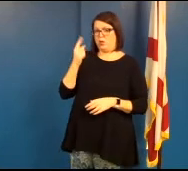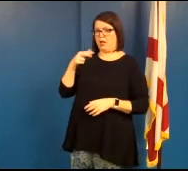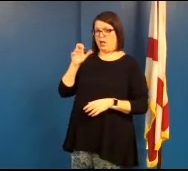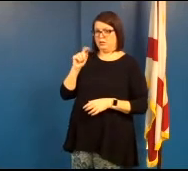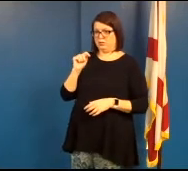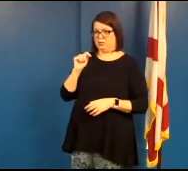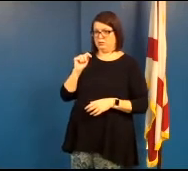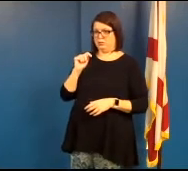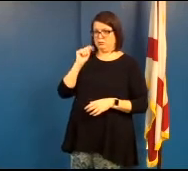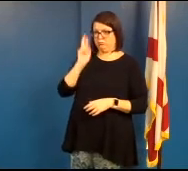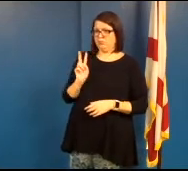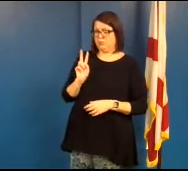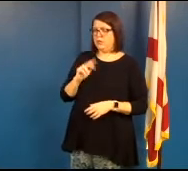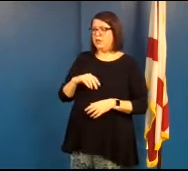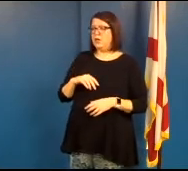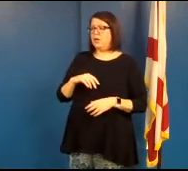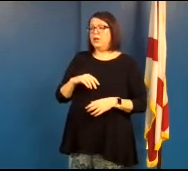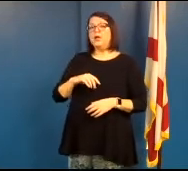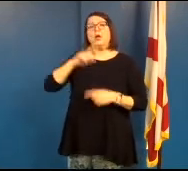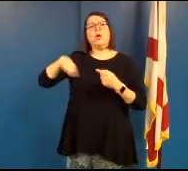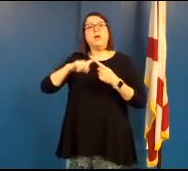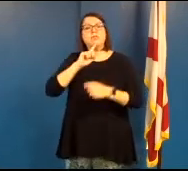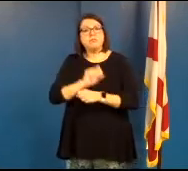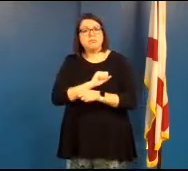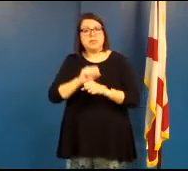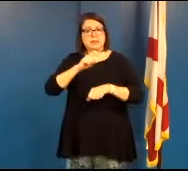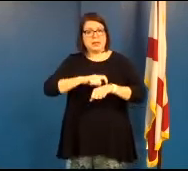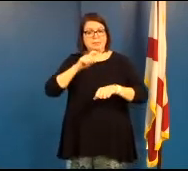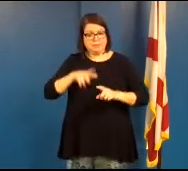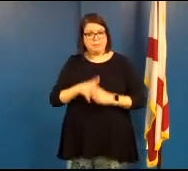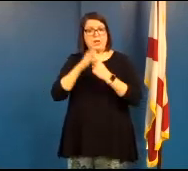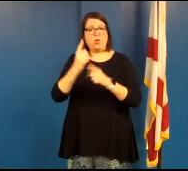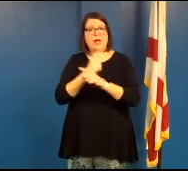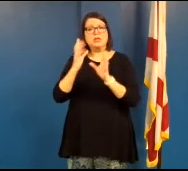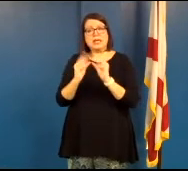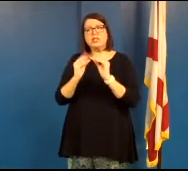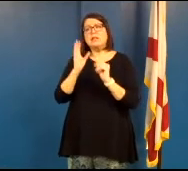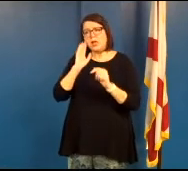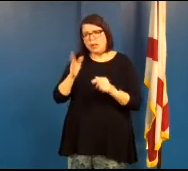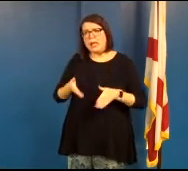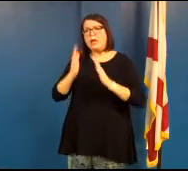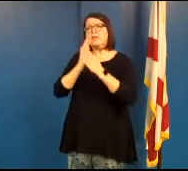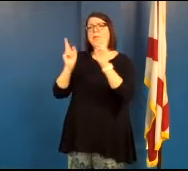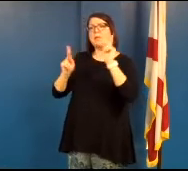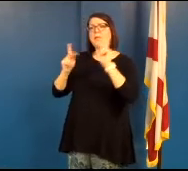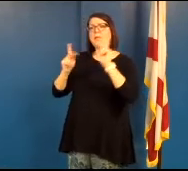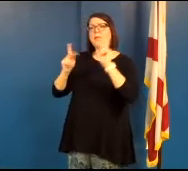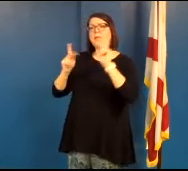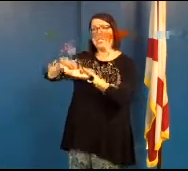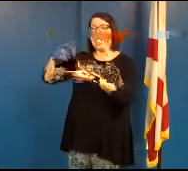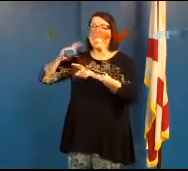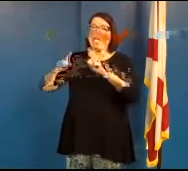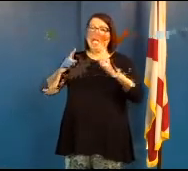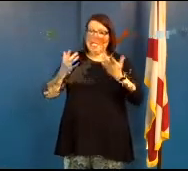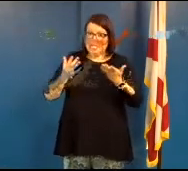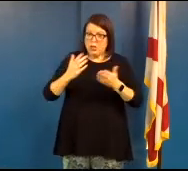to visitors and members of the public for session, but there will be probably restrictions put in place. There is some rumors that they may require rapid testing of all visitors